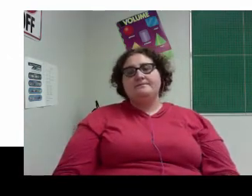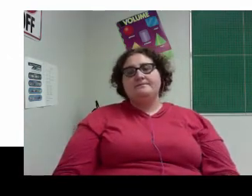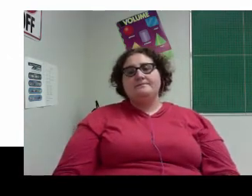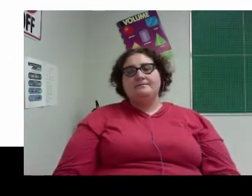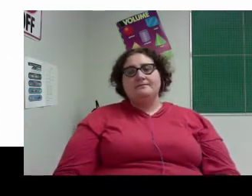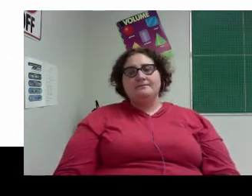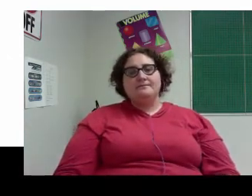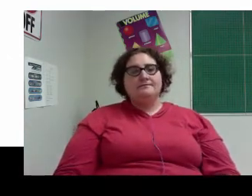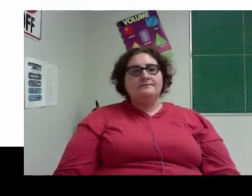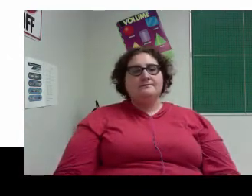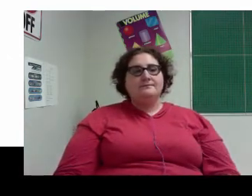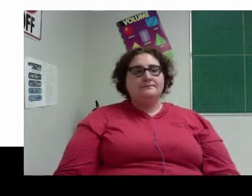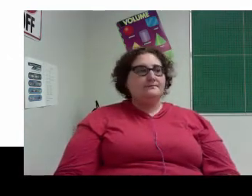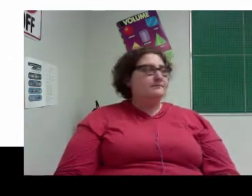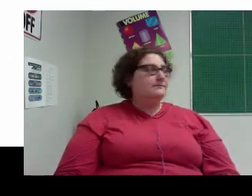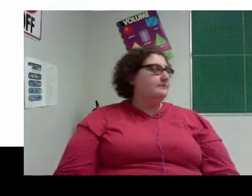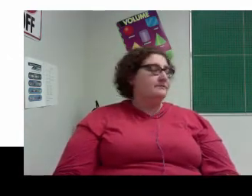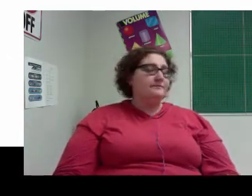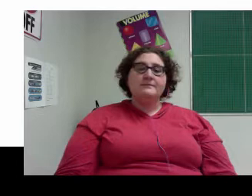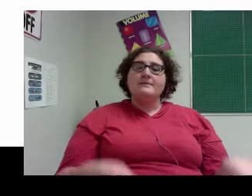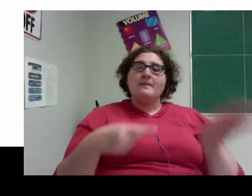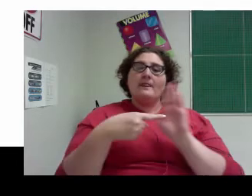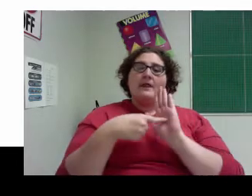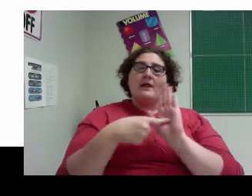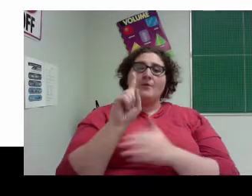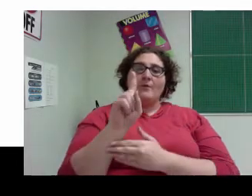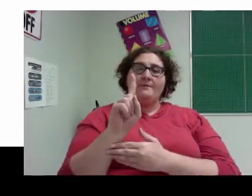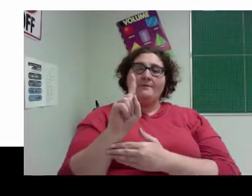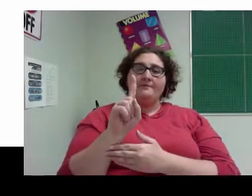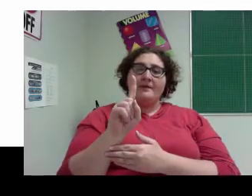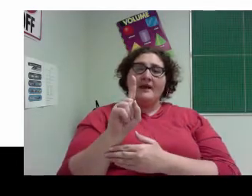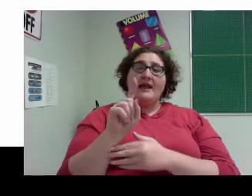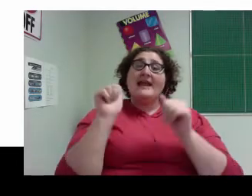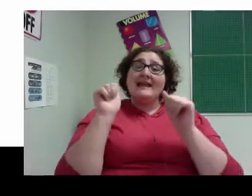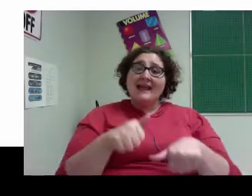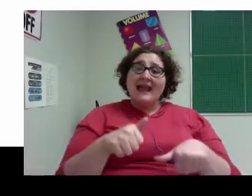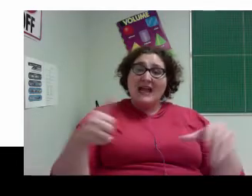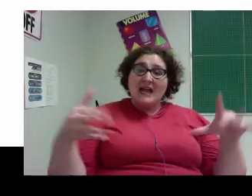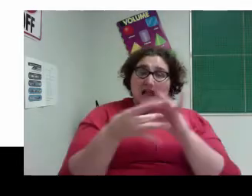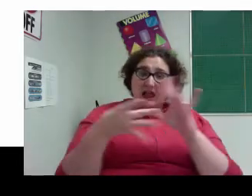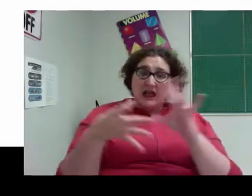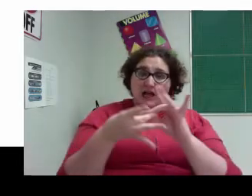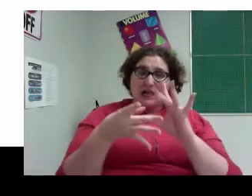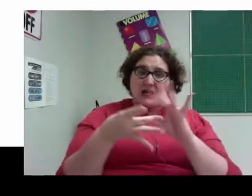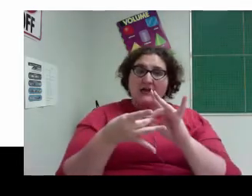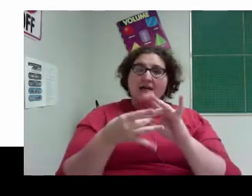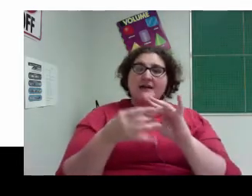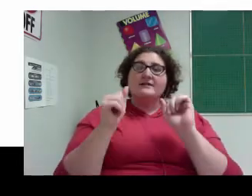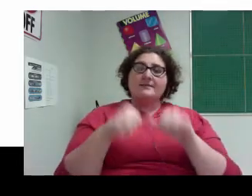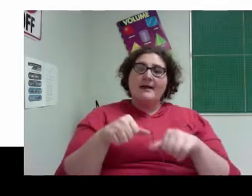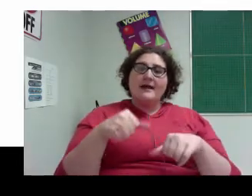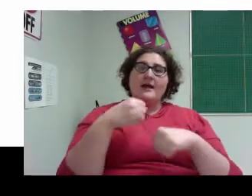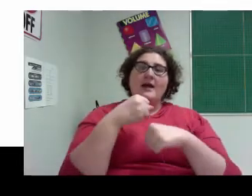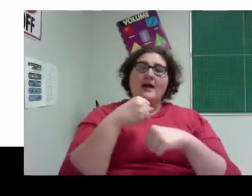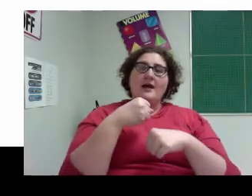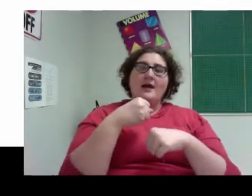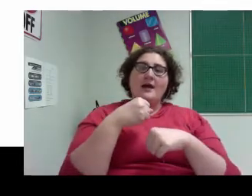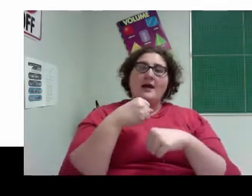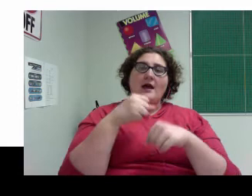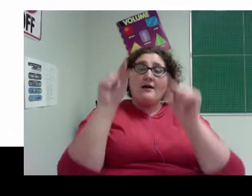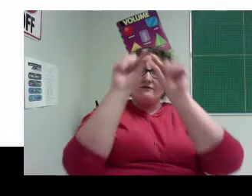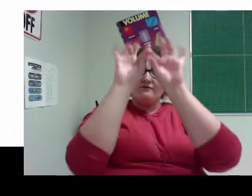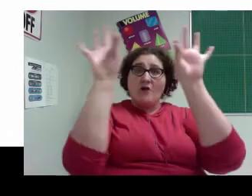Example 1. Can you assemble the pieces at the right to form a picture frame with opposite sides parallel?